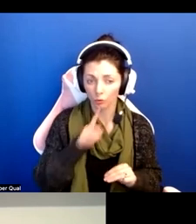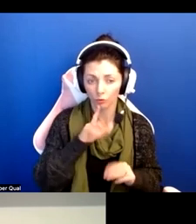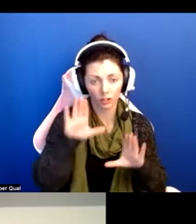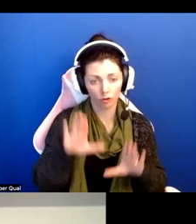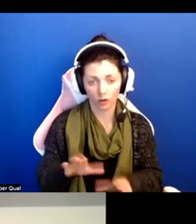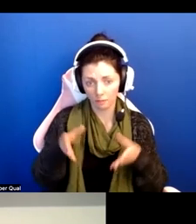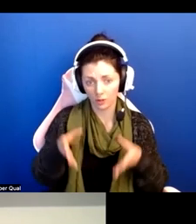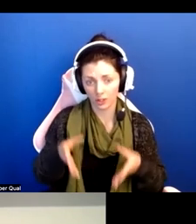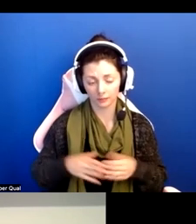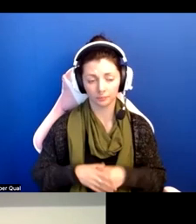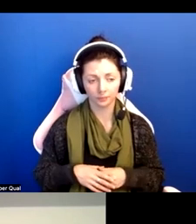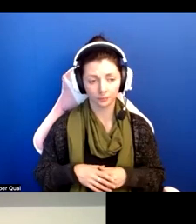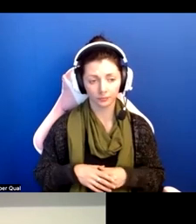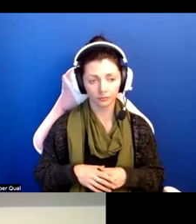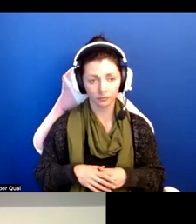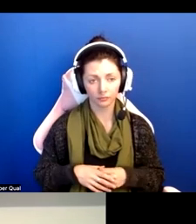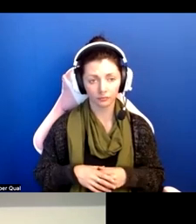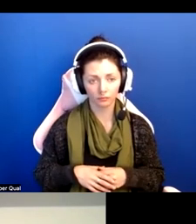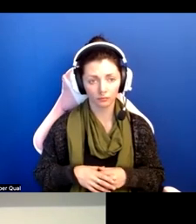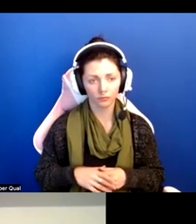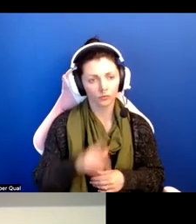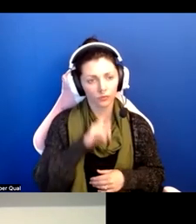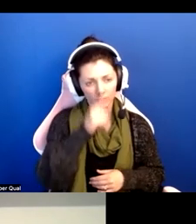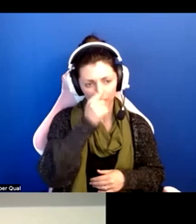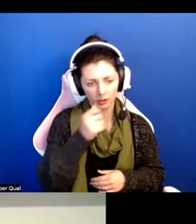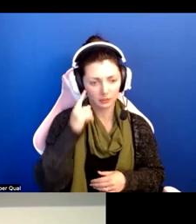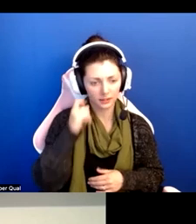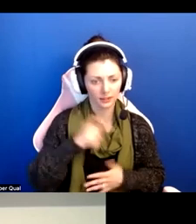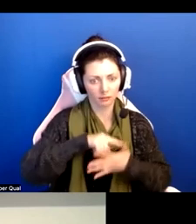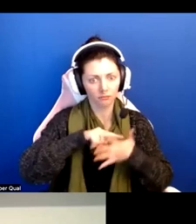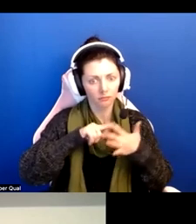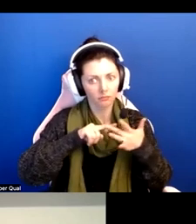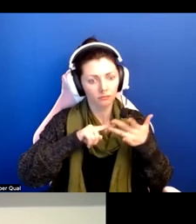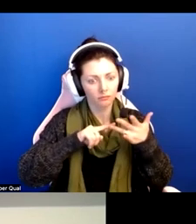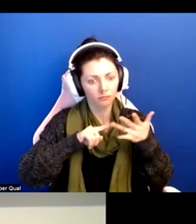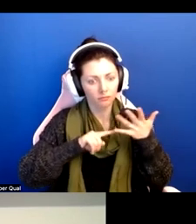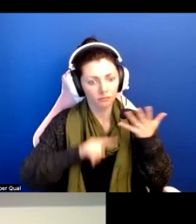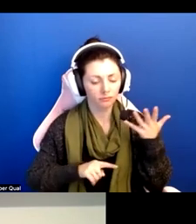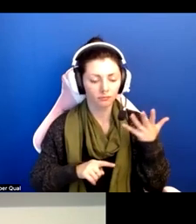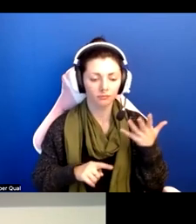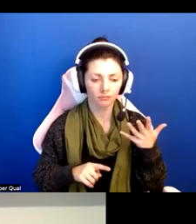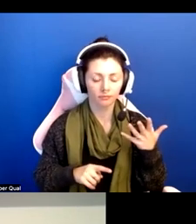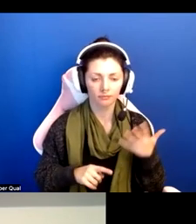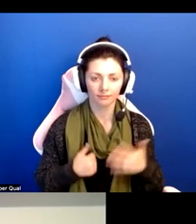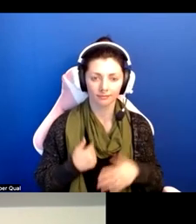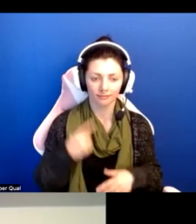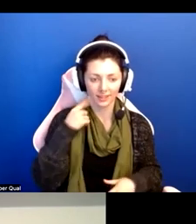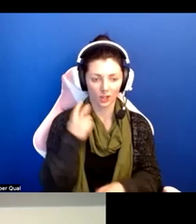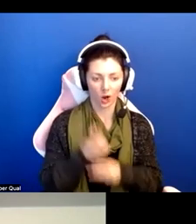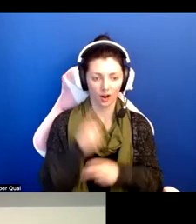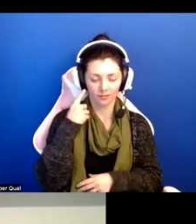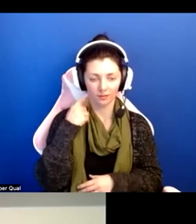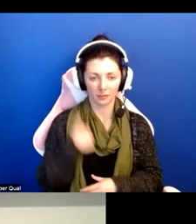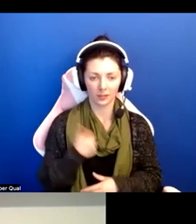I think what's really exciting is that there's so many that it's like hard for me to like remember everyone, which I think is really cool.